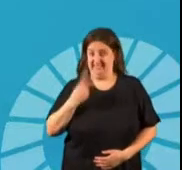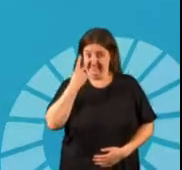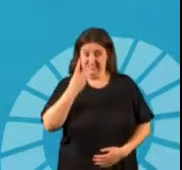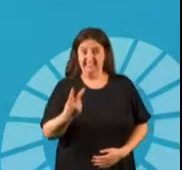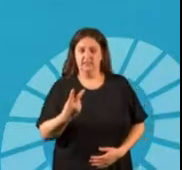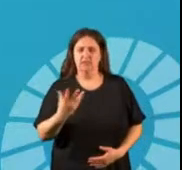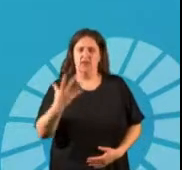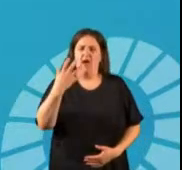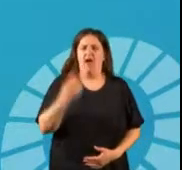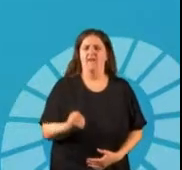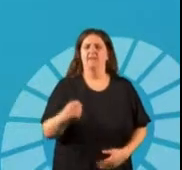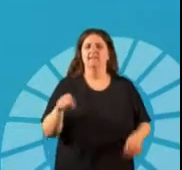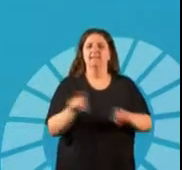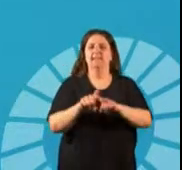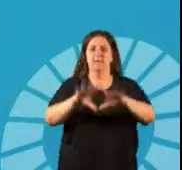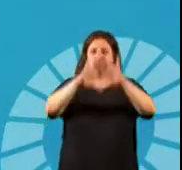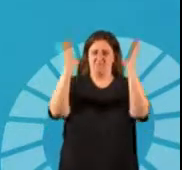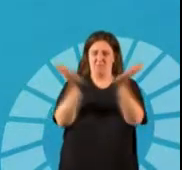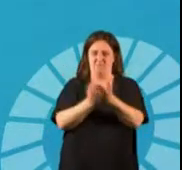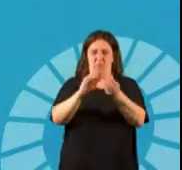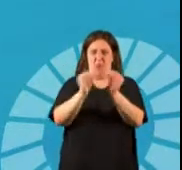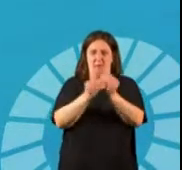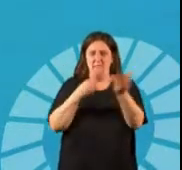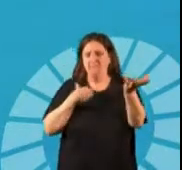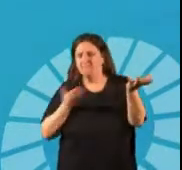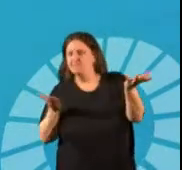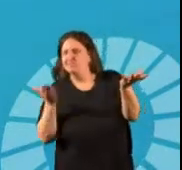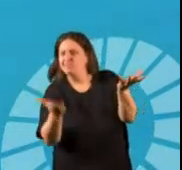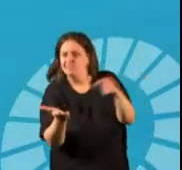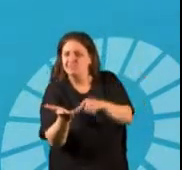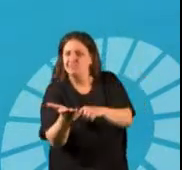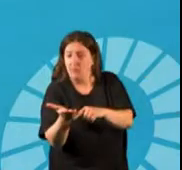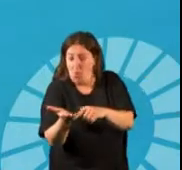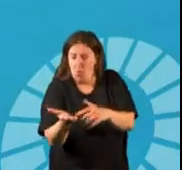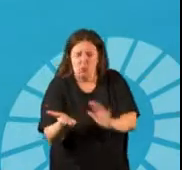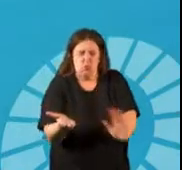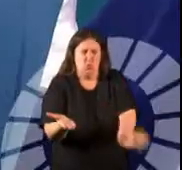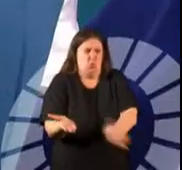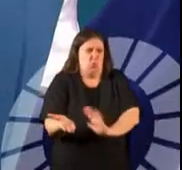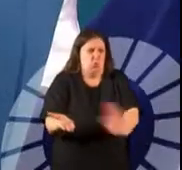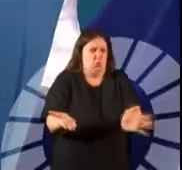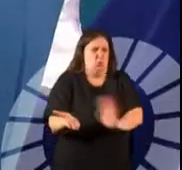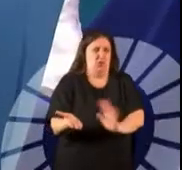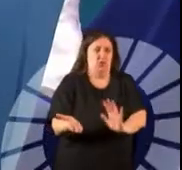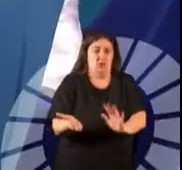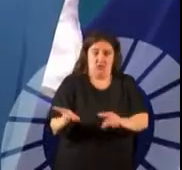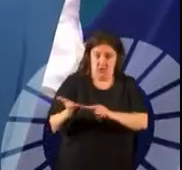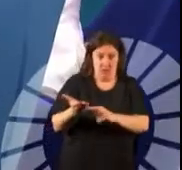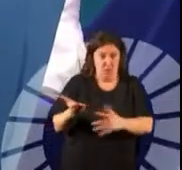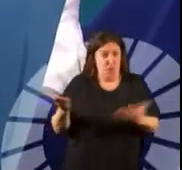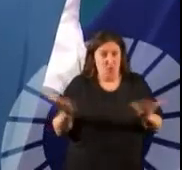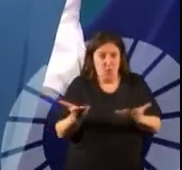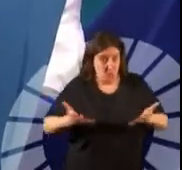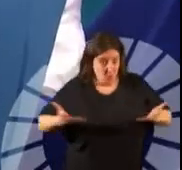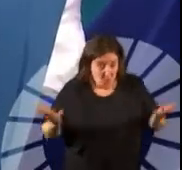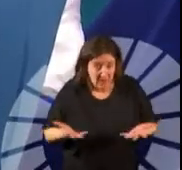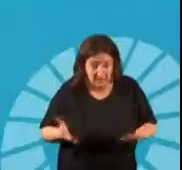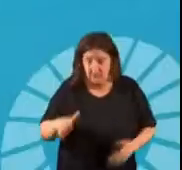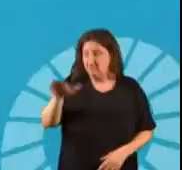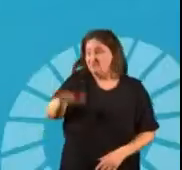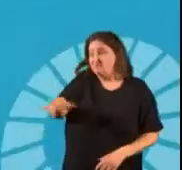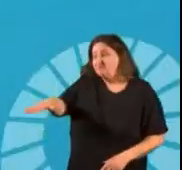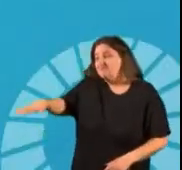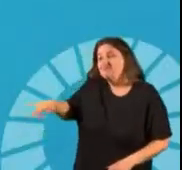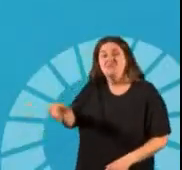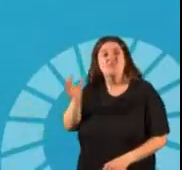girls' education. Women are two times as likely to lose their jobs, and that's in the formal sector.